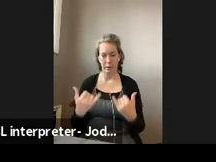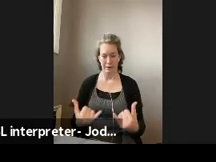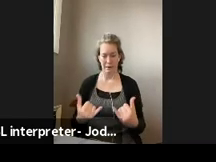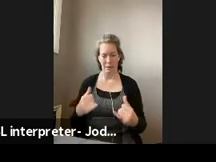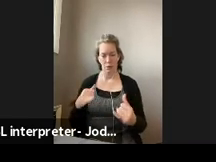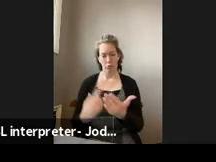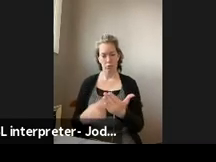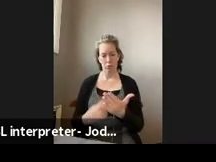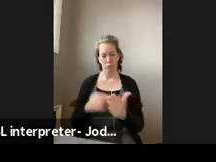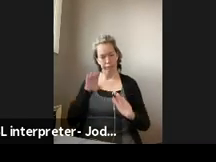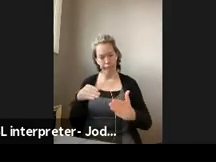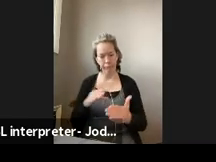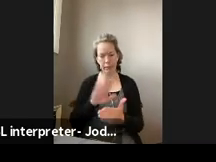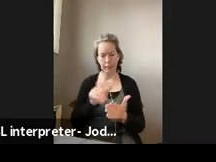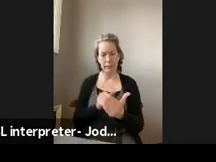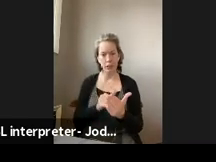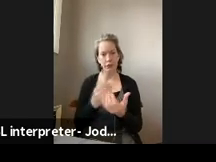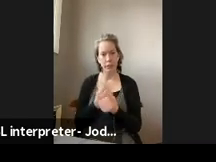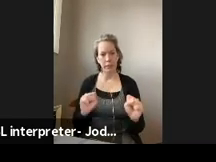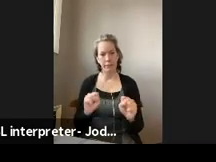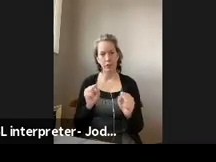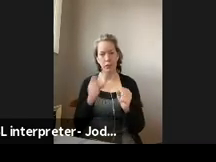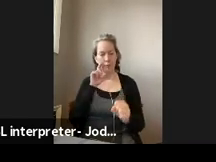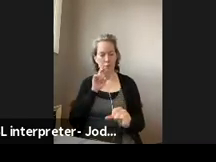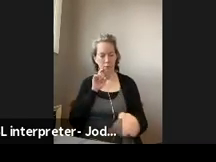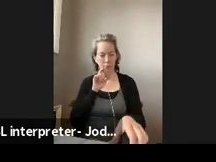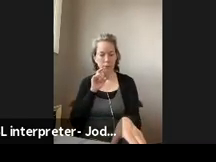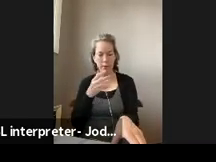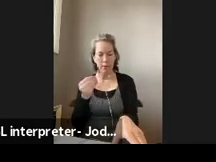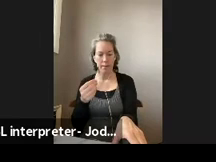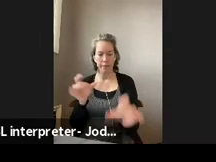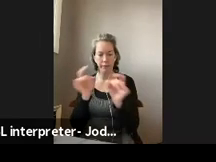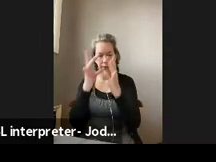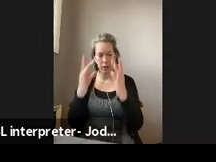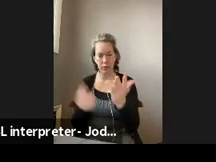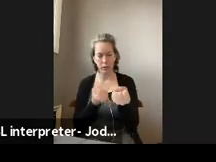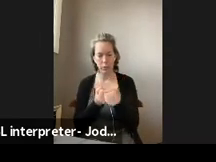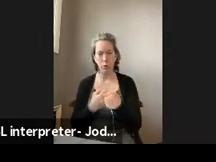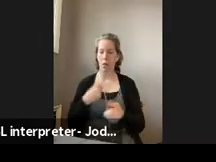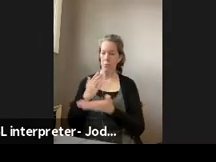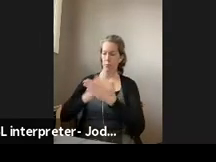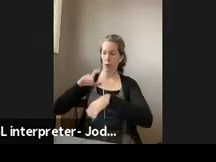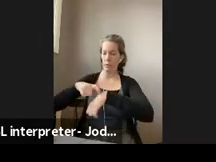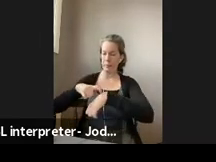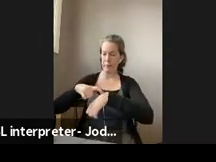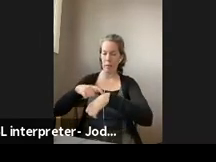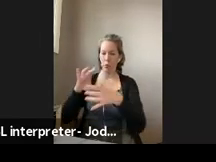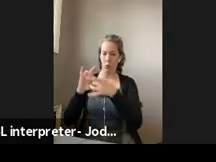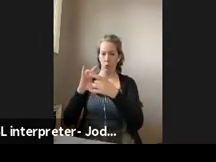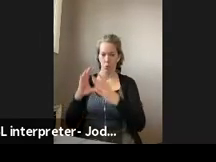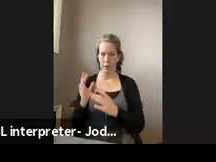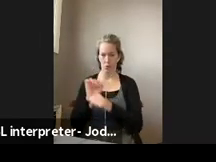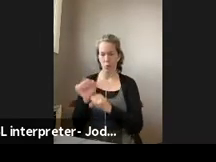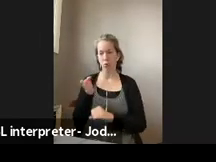and Sexual Violence Support, as I am one of the part-time coordinators that works there. So we are